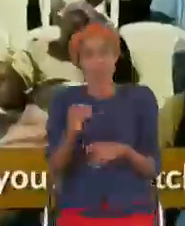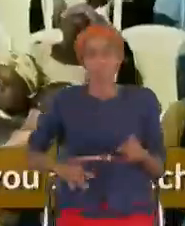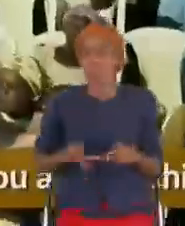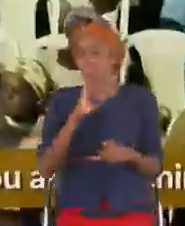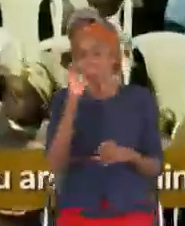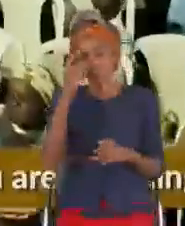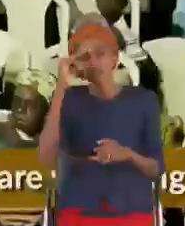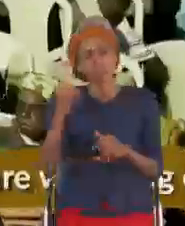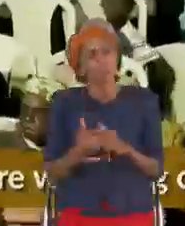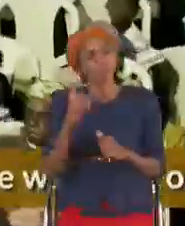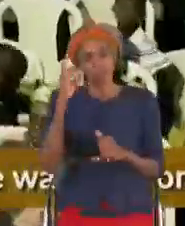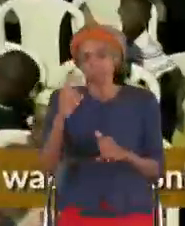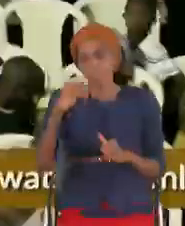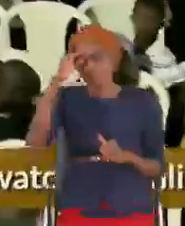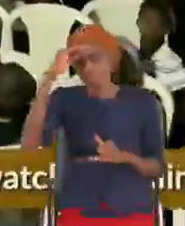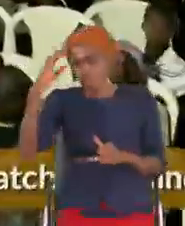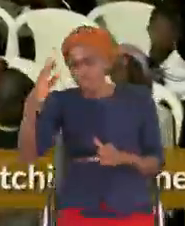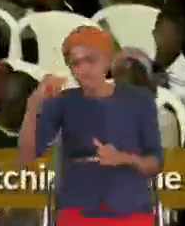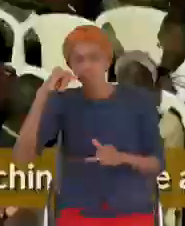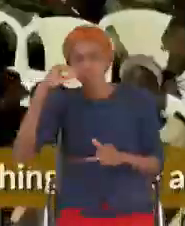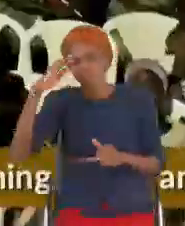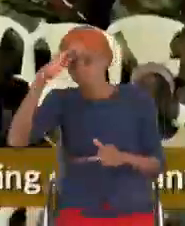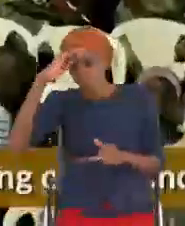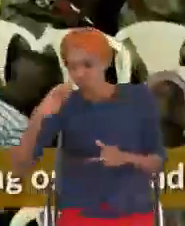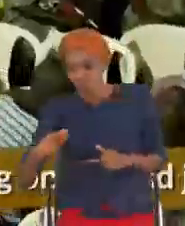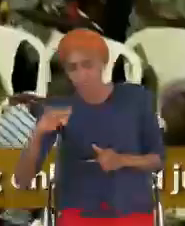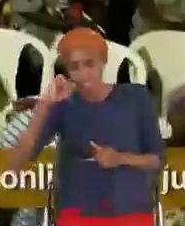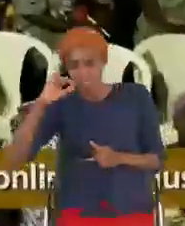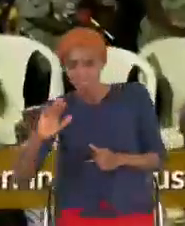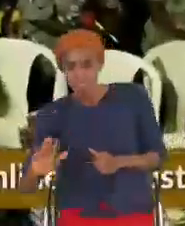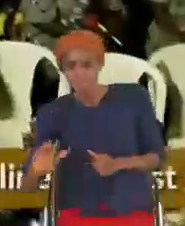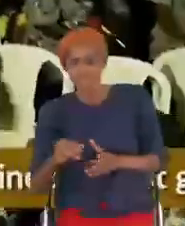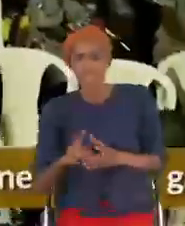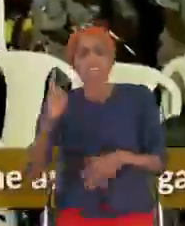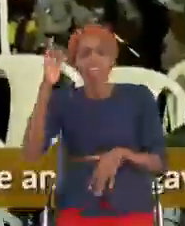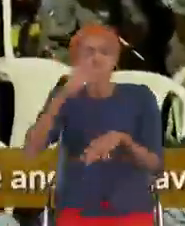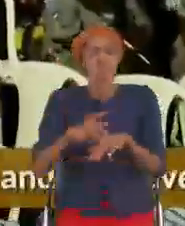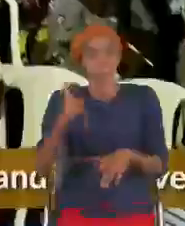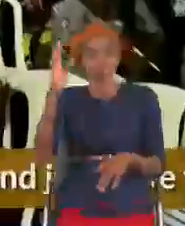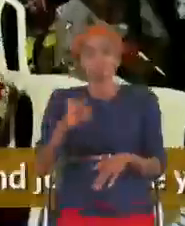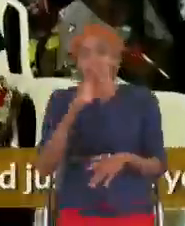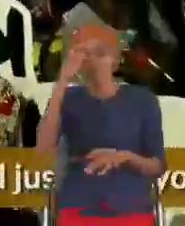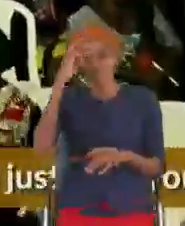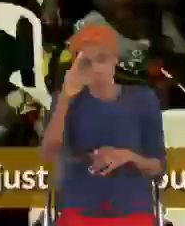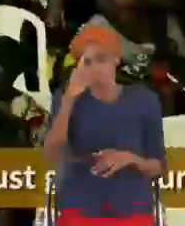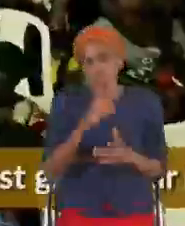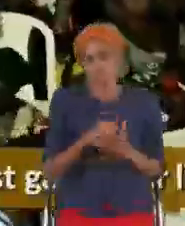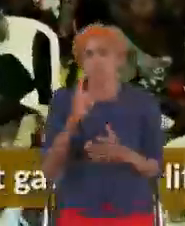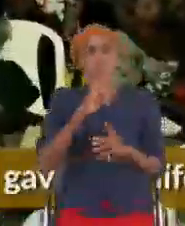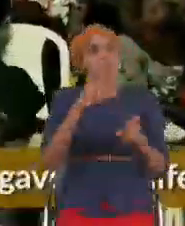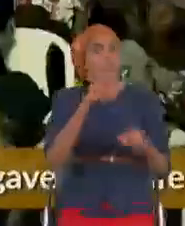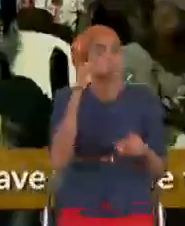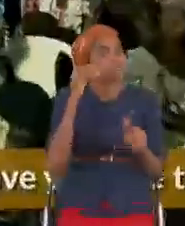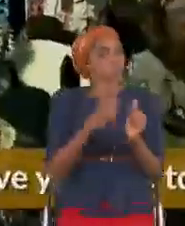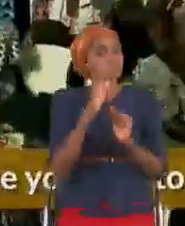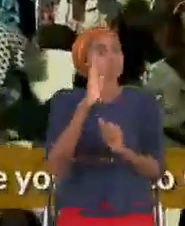tonight, man and woman, boy and girl. The touch of God is for you. You will go home with your